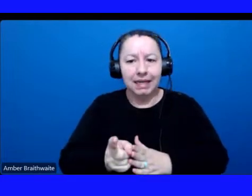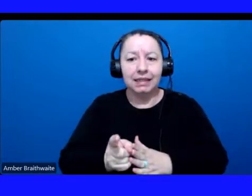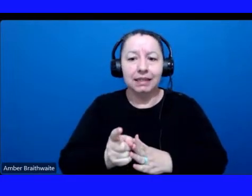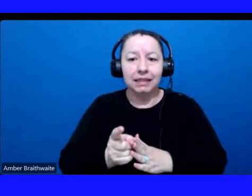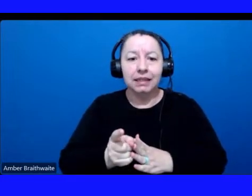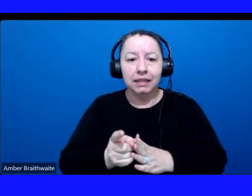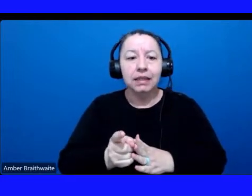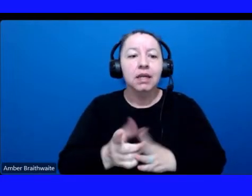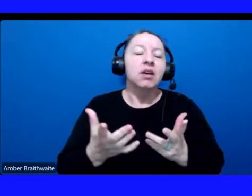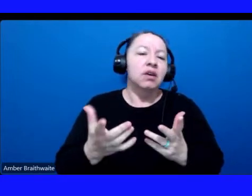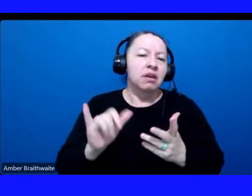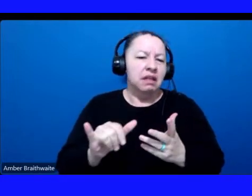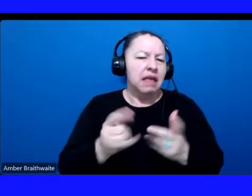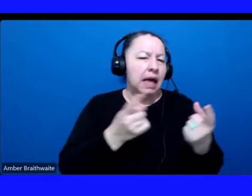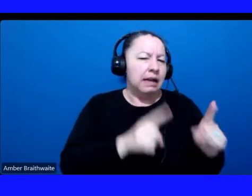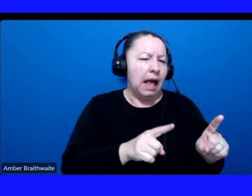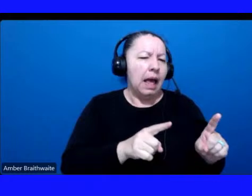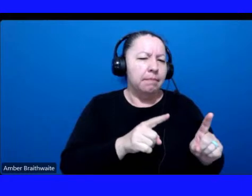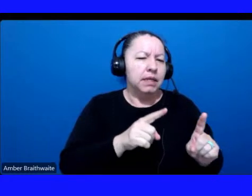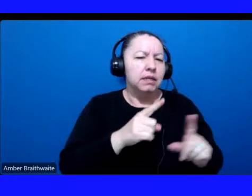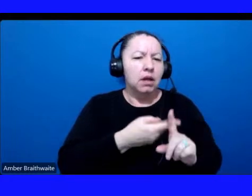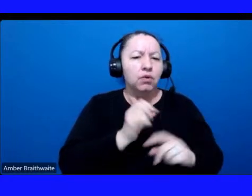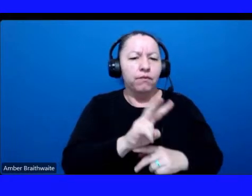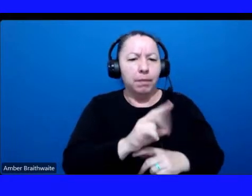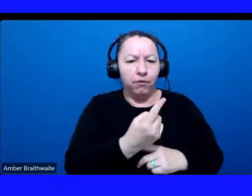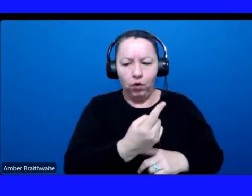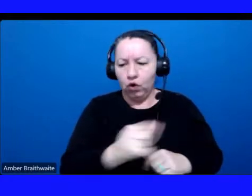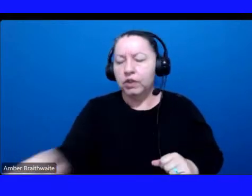You may be on mute as I was before.